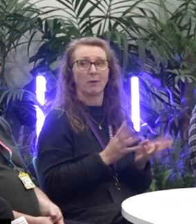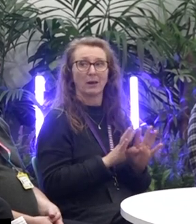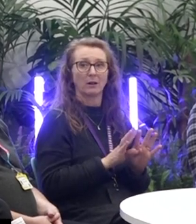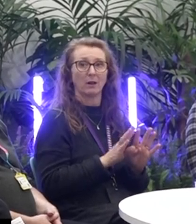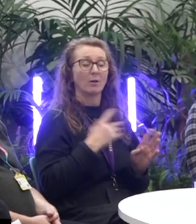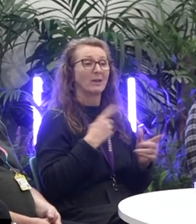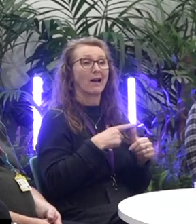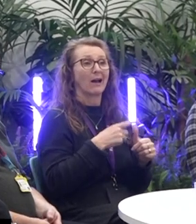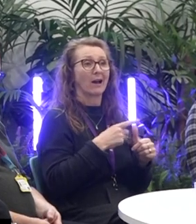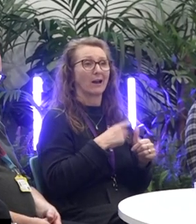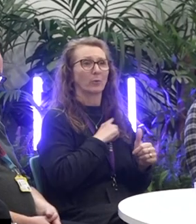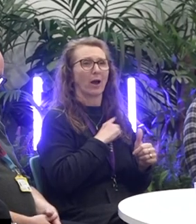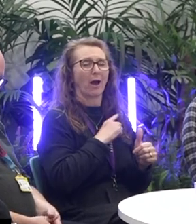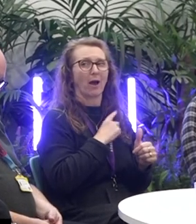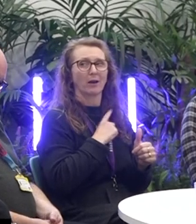A, because we were